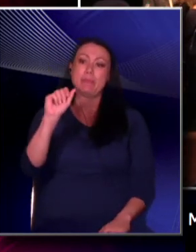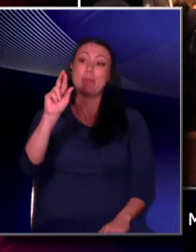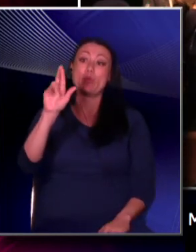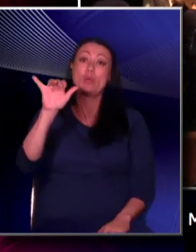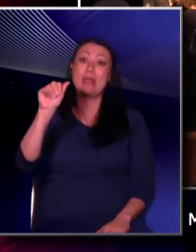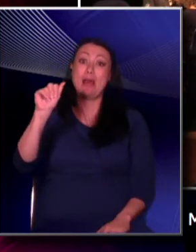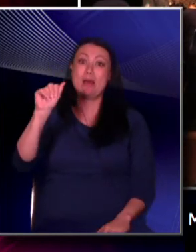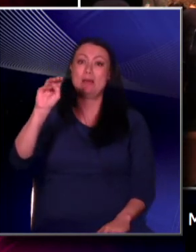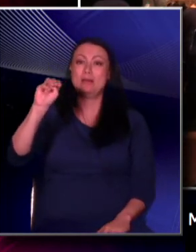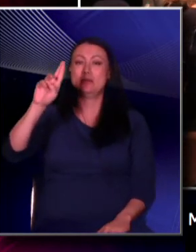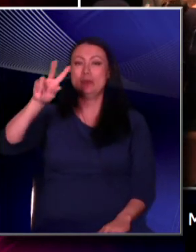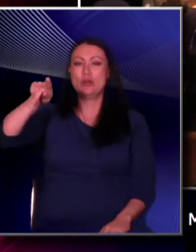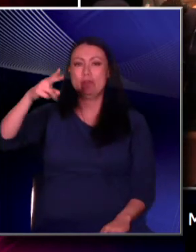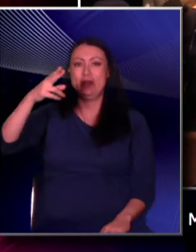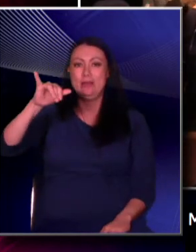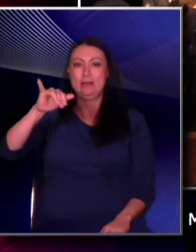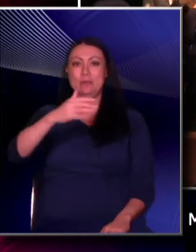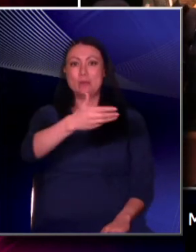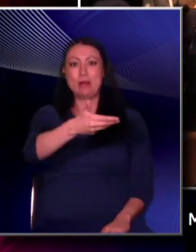Welcome.